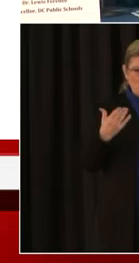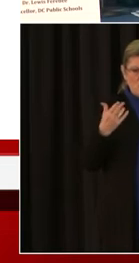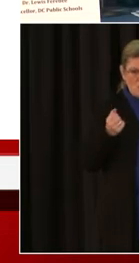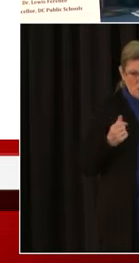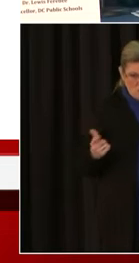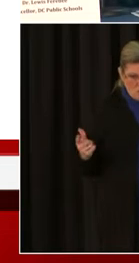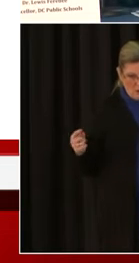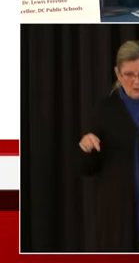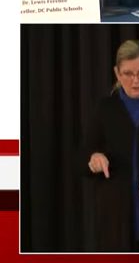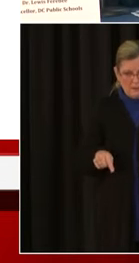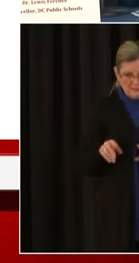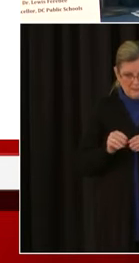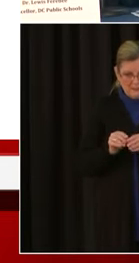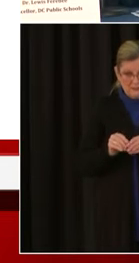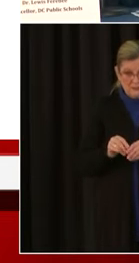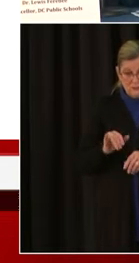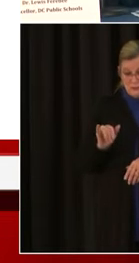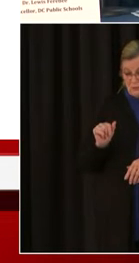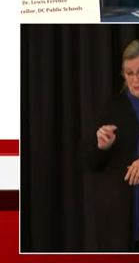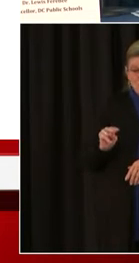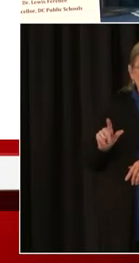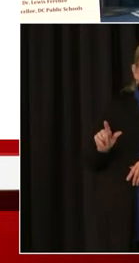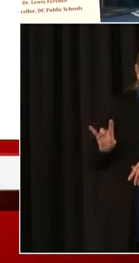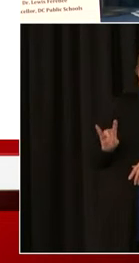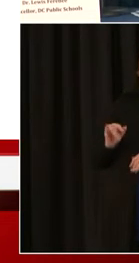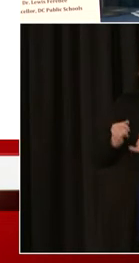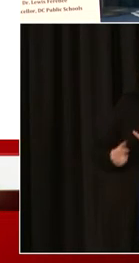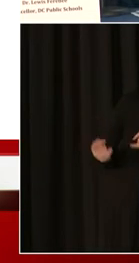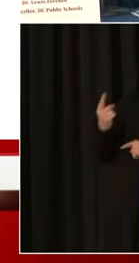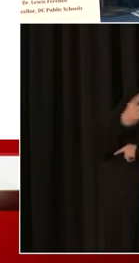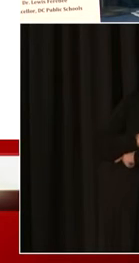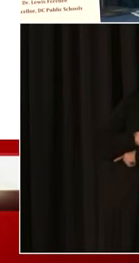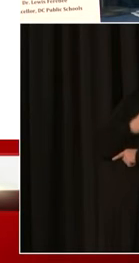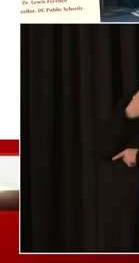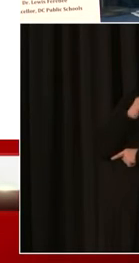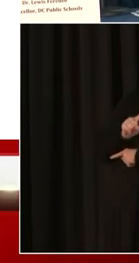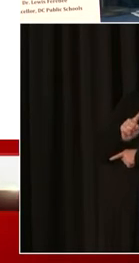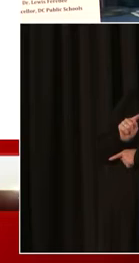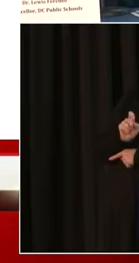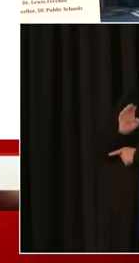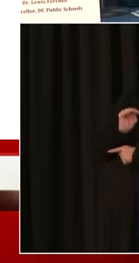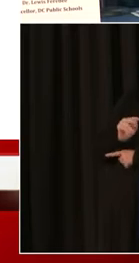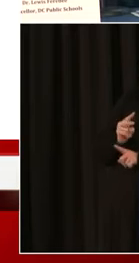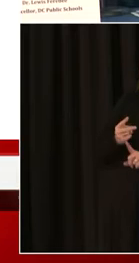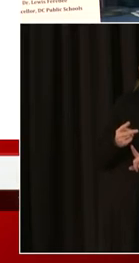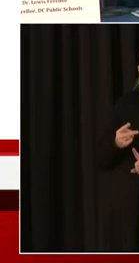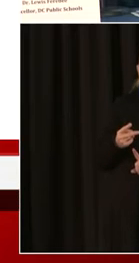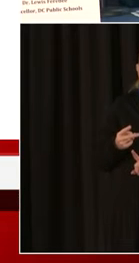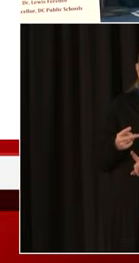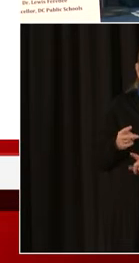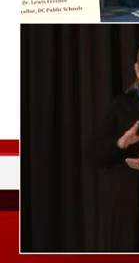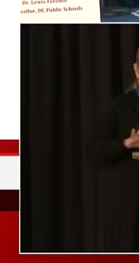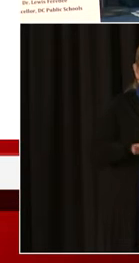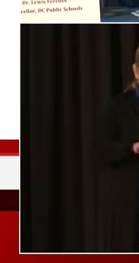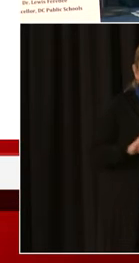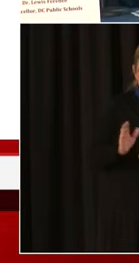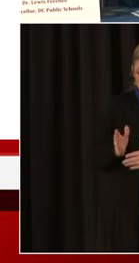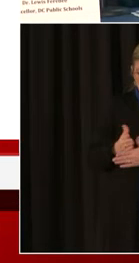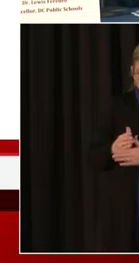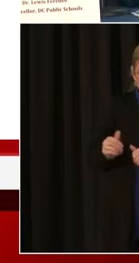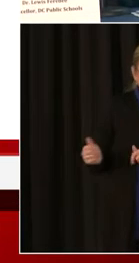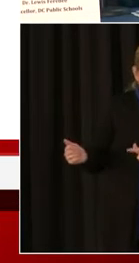the 28th is the last day for term 2. And then schools would have been, at that point, shared all of